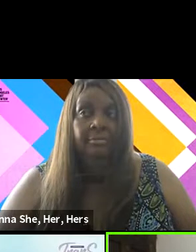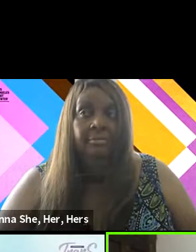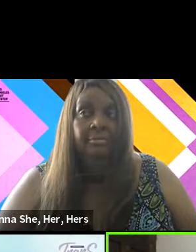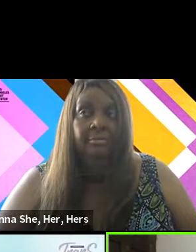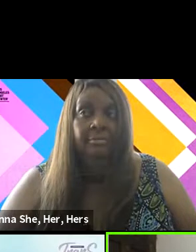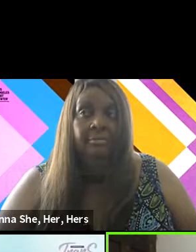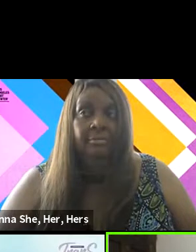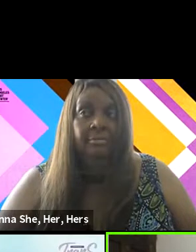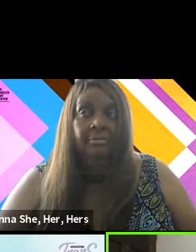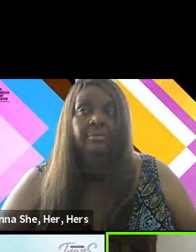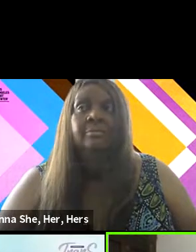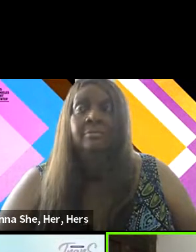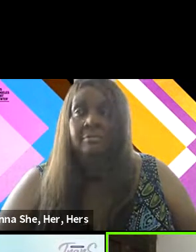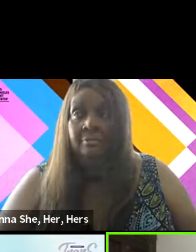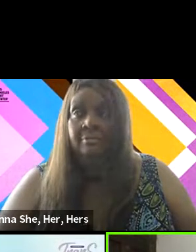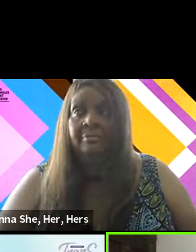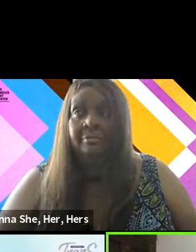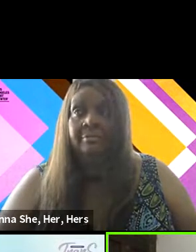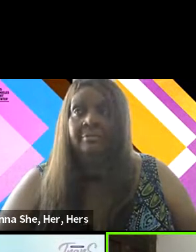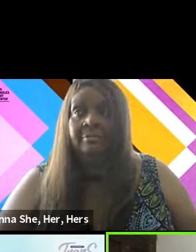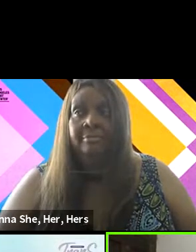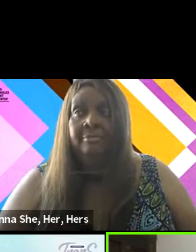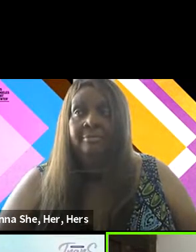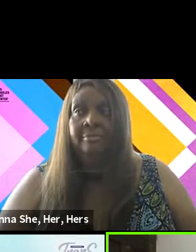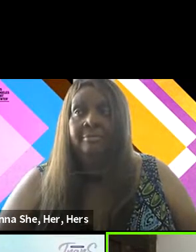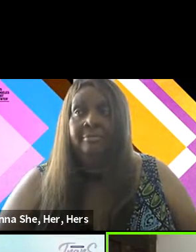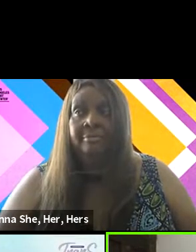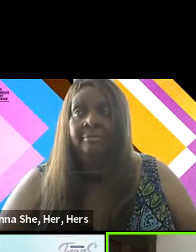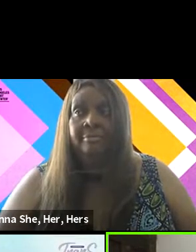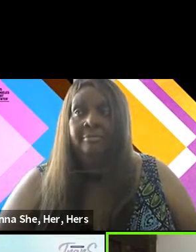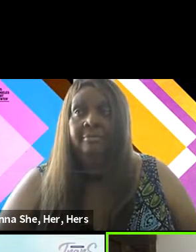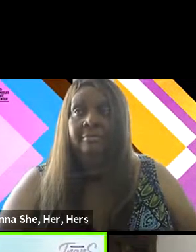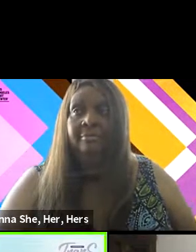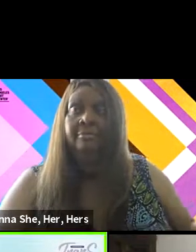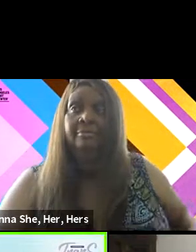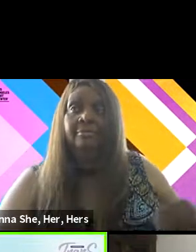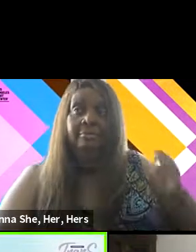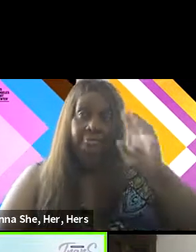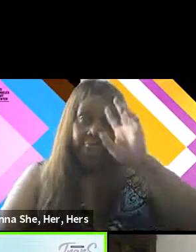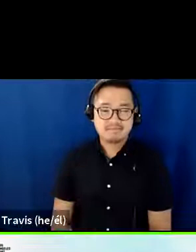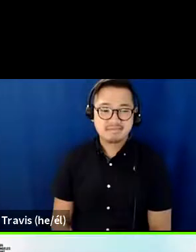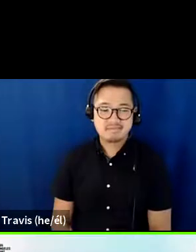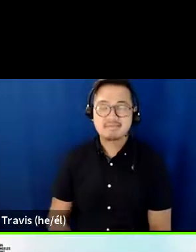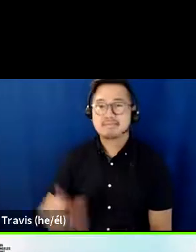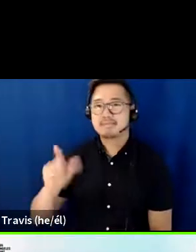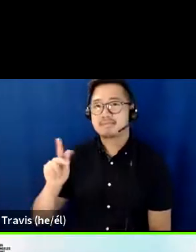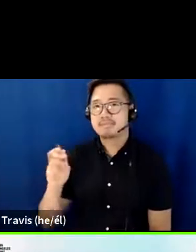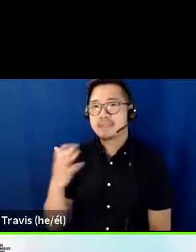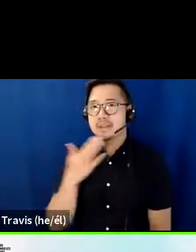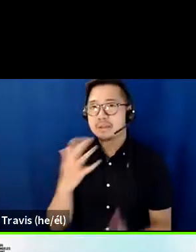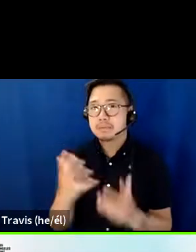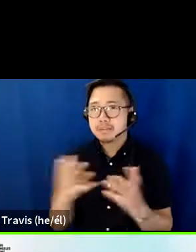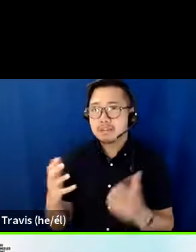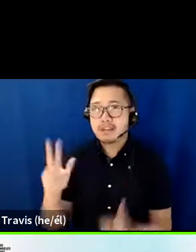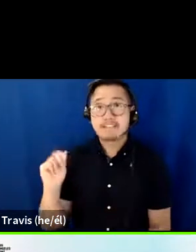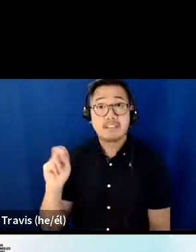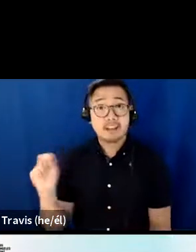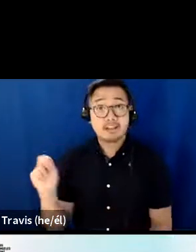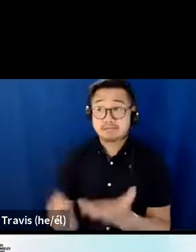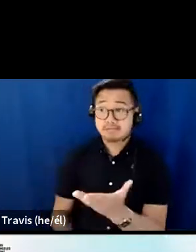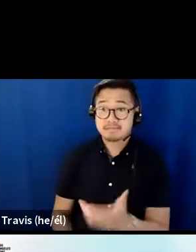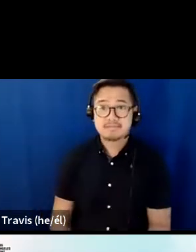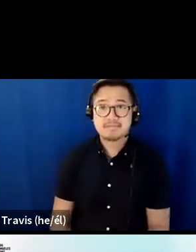and included. And that's how I see that, how I feel that. Thank you so much for that. Vann, what you got? You